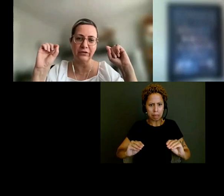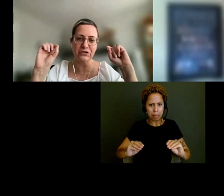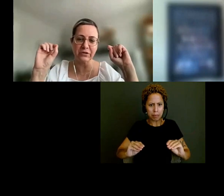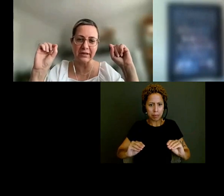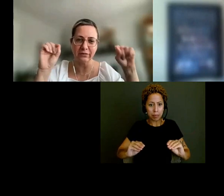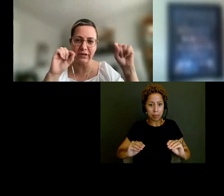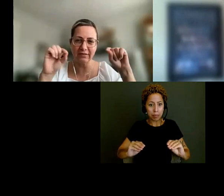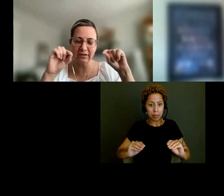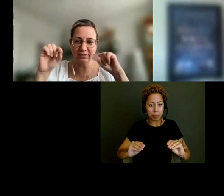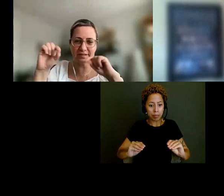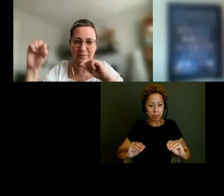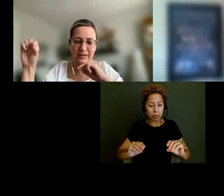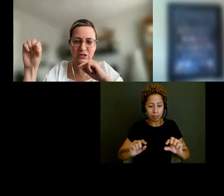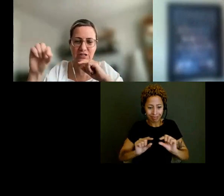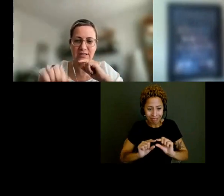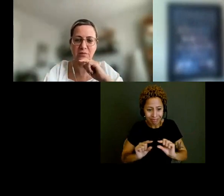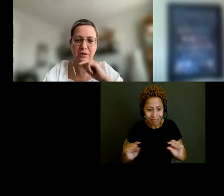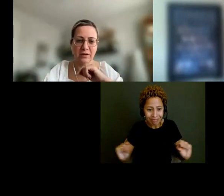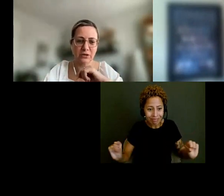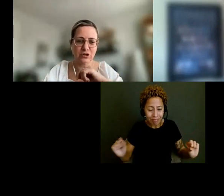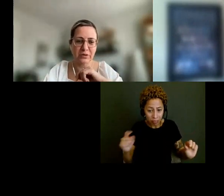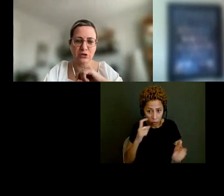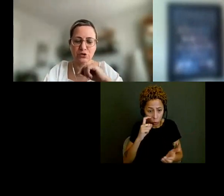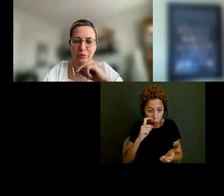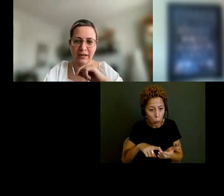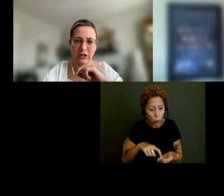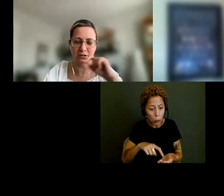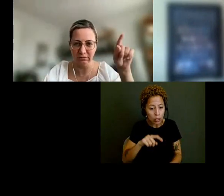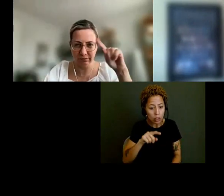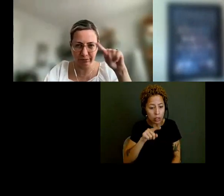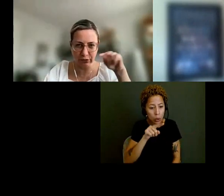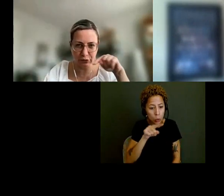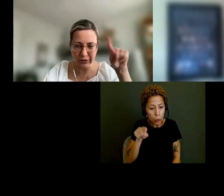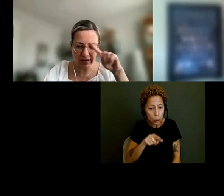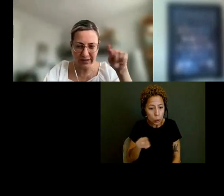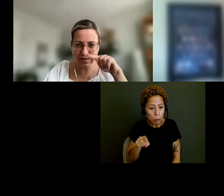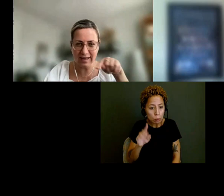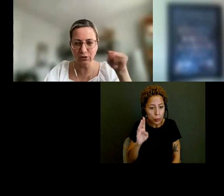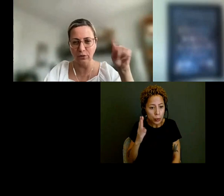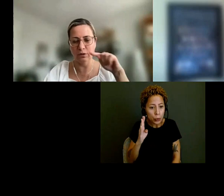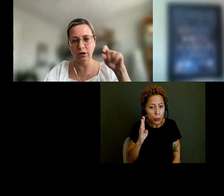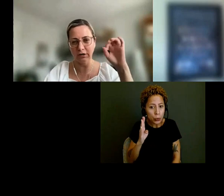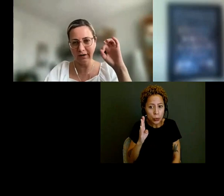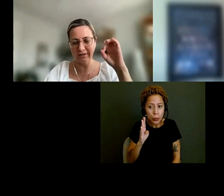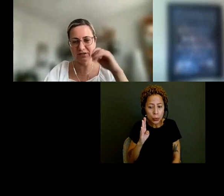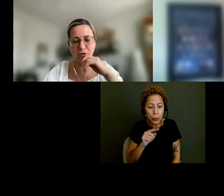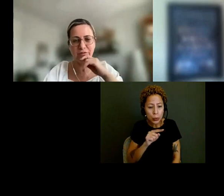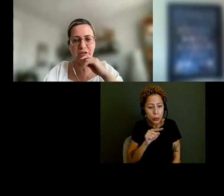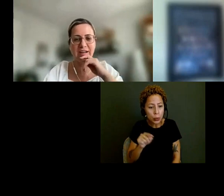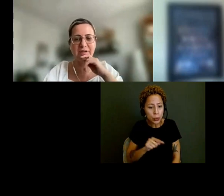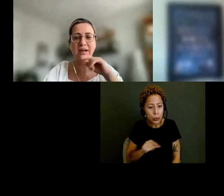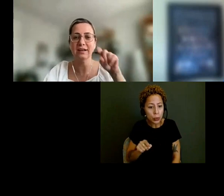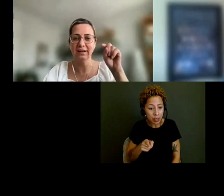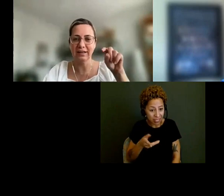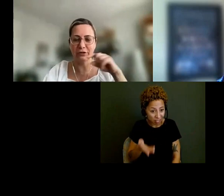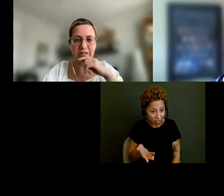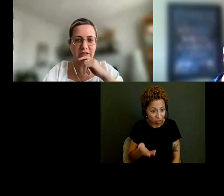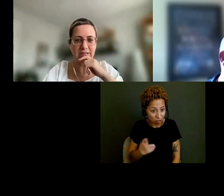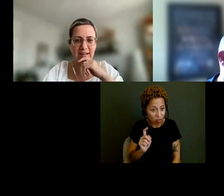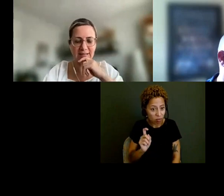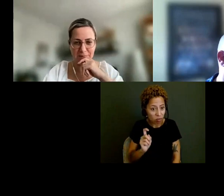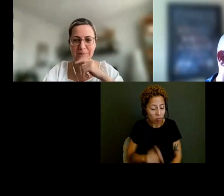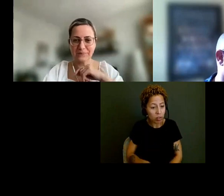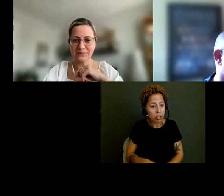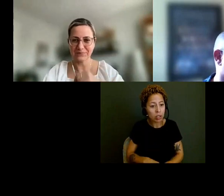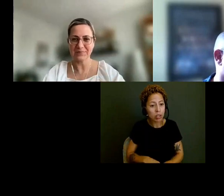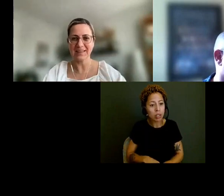bottom of your screen? When you have the different applications at the bottom, there should be a Zoom icon, blue Z or a small video camera. If you click on